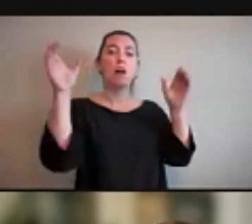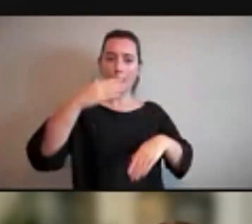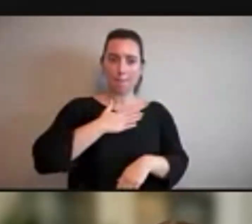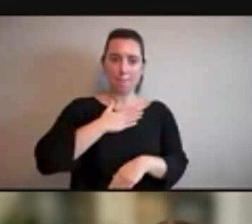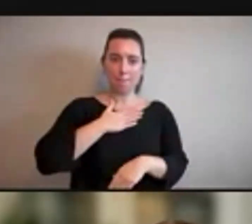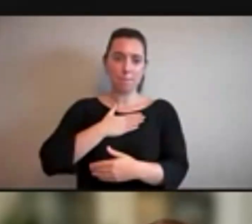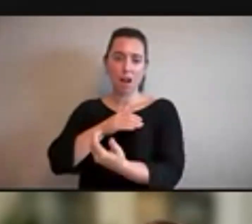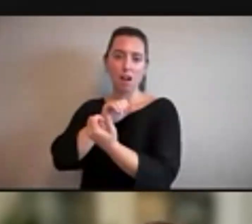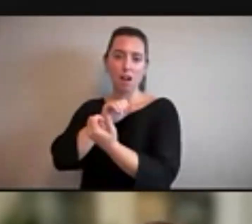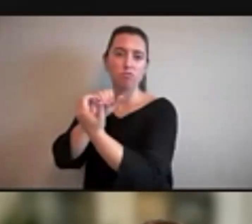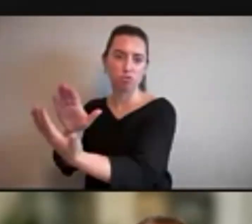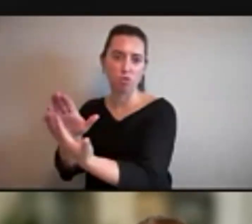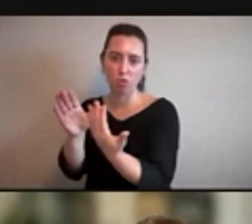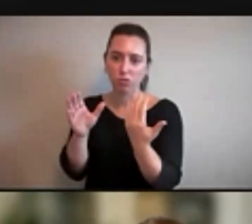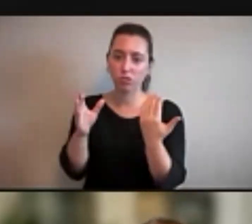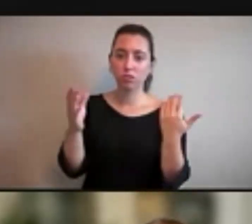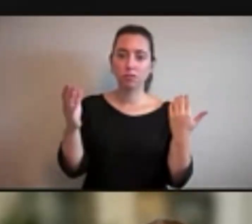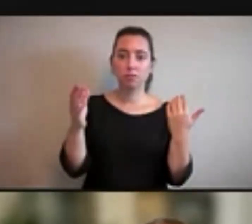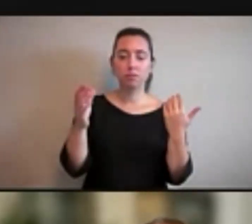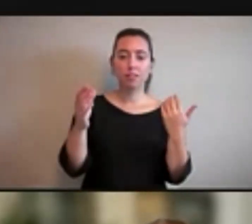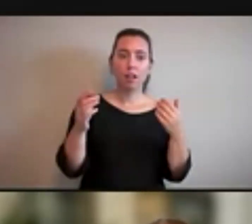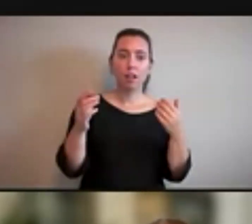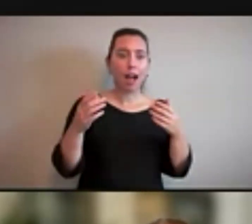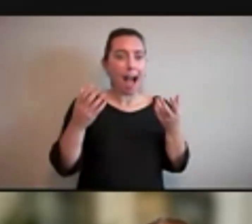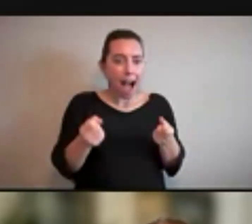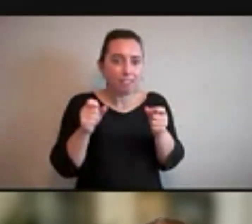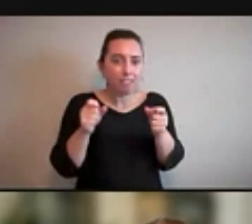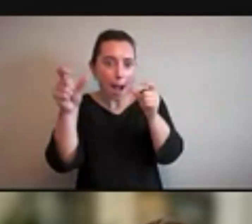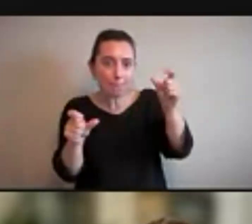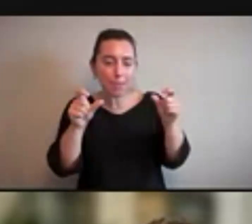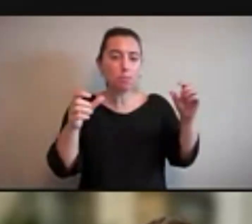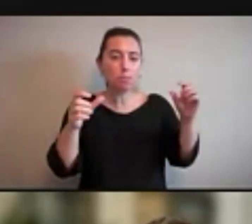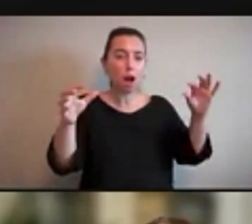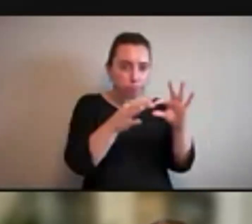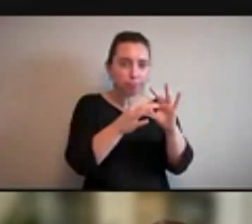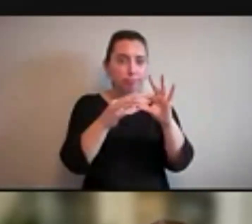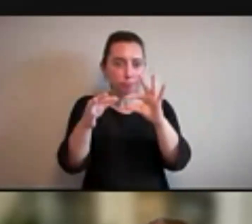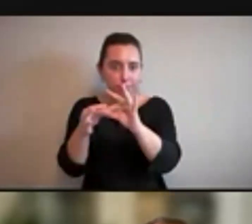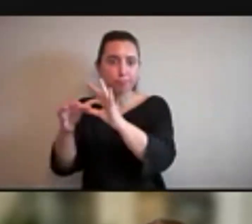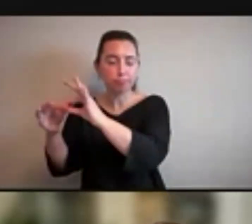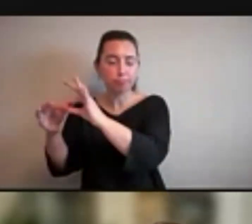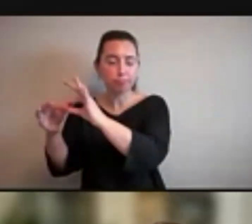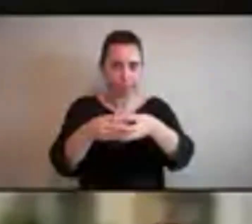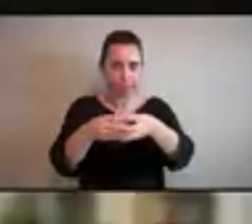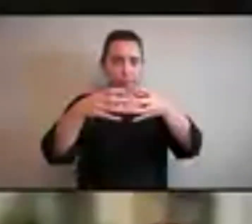an expanding coalition of people who kind of continuously